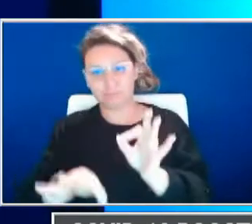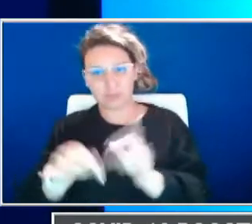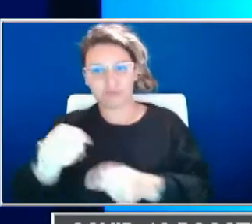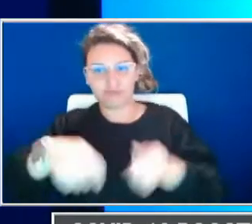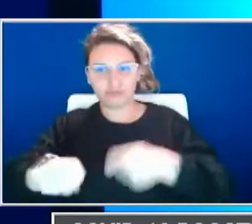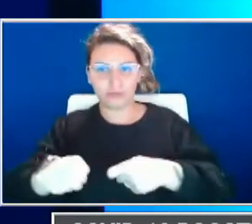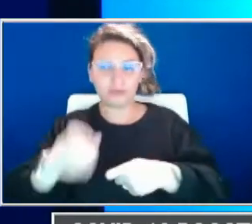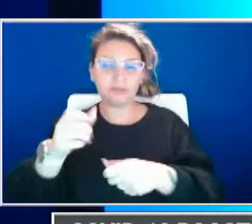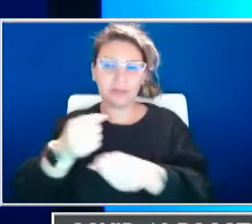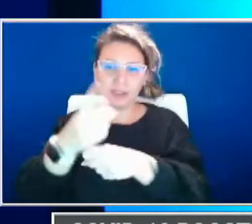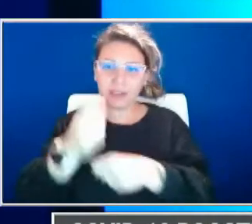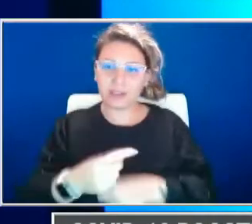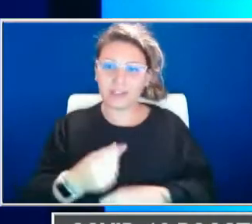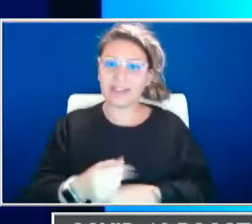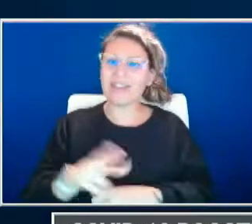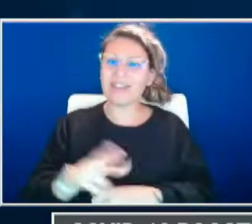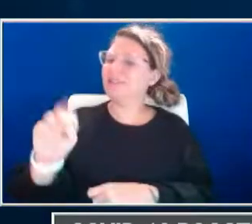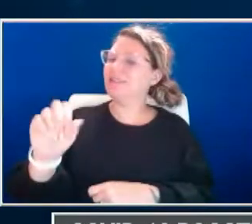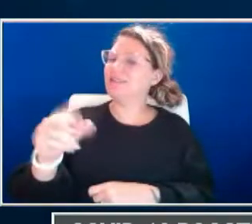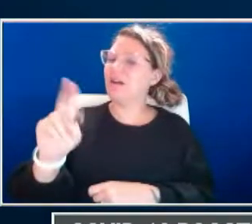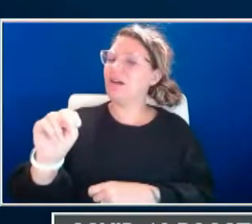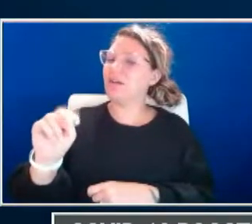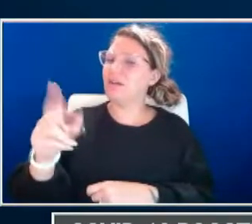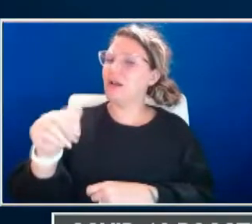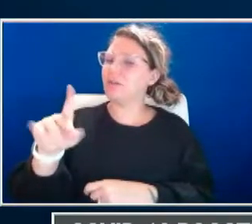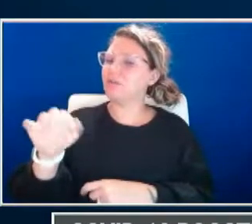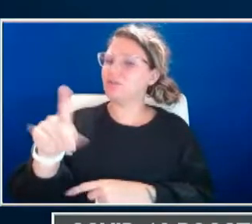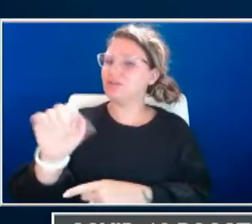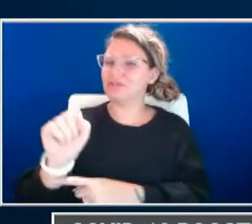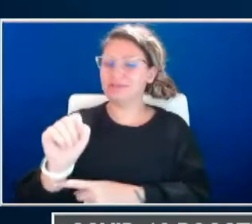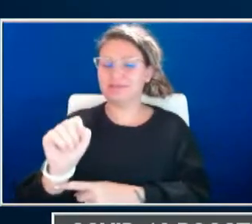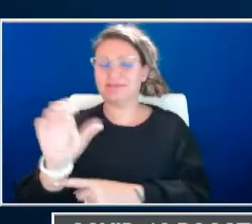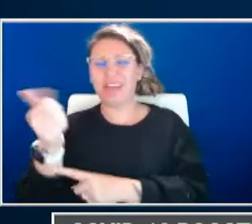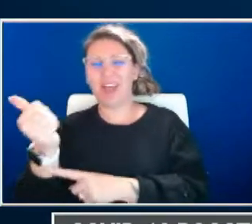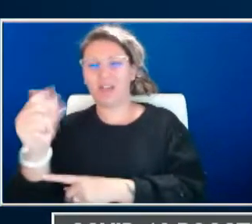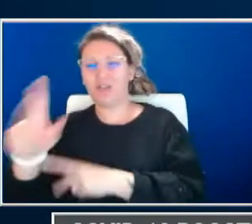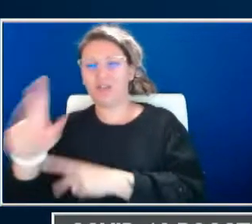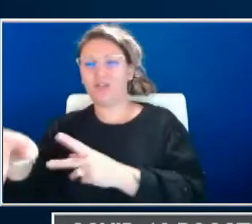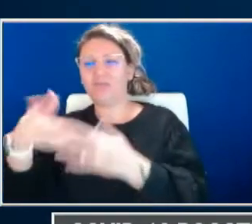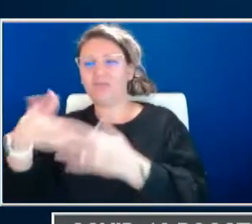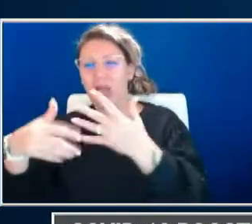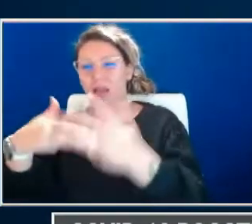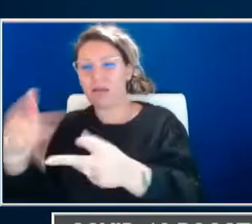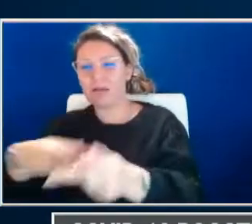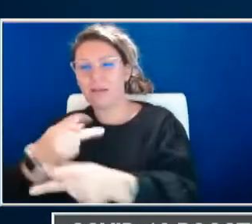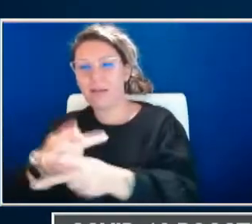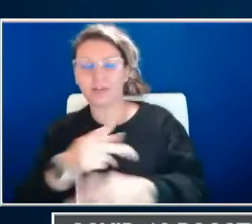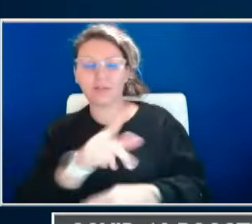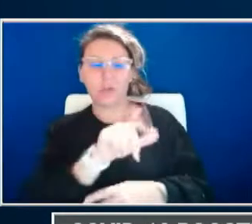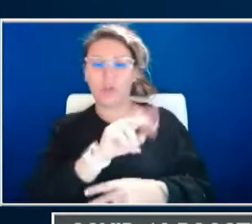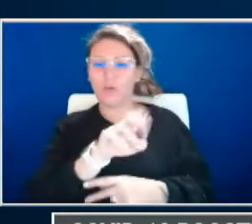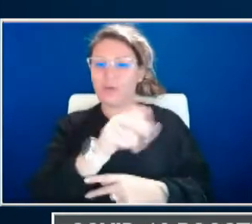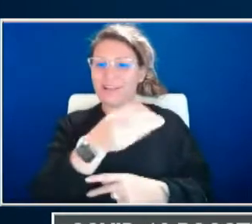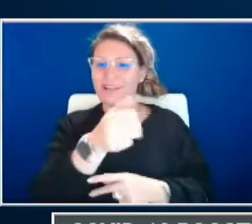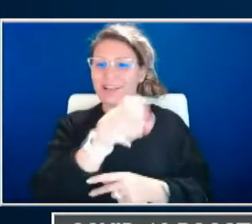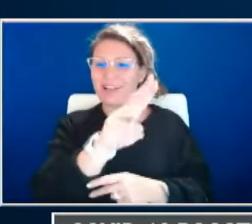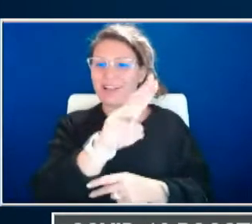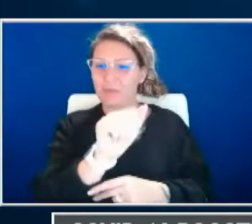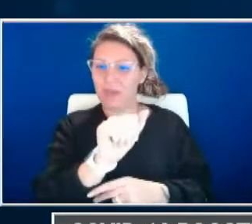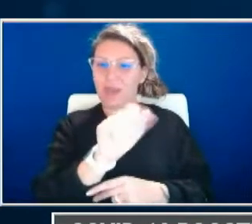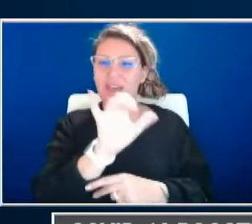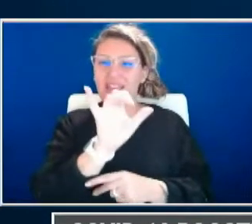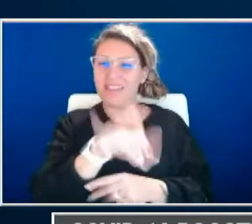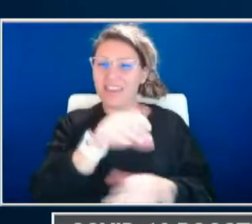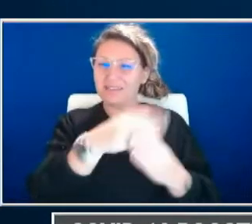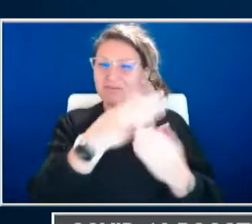though, from other blood cancers. Unlike leukemia, which grows in the blood-forming cells inside bone marrow, lymphoma originates